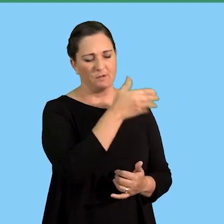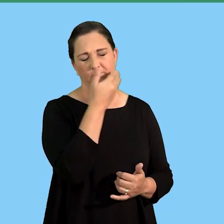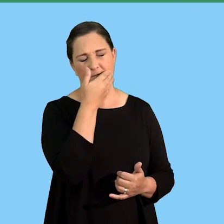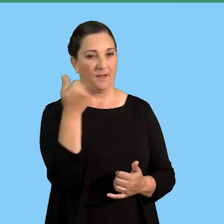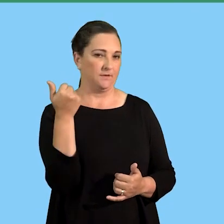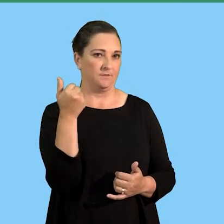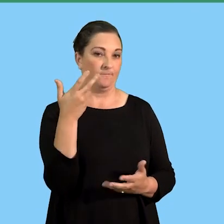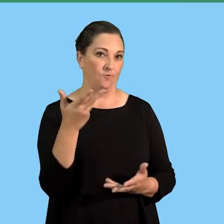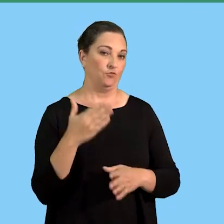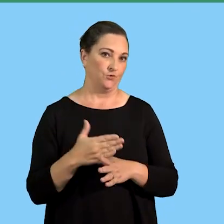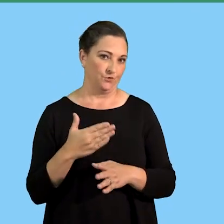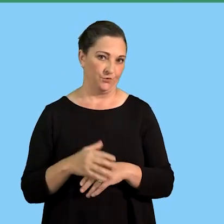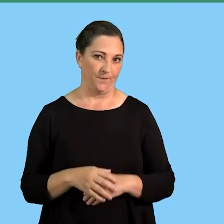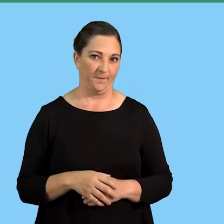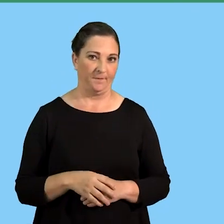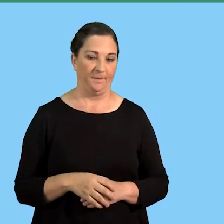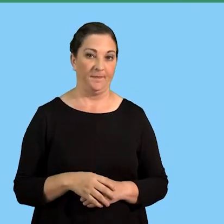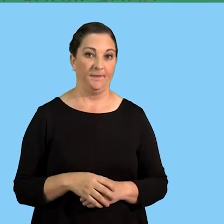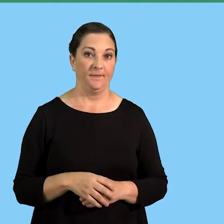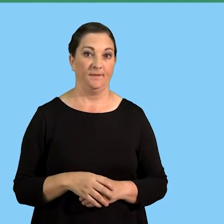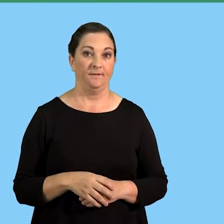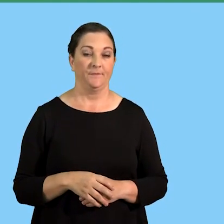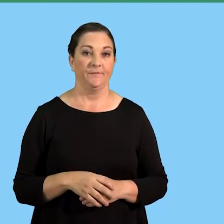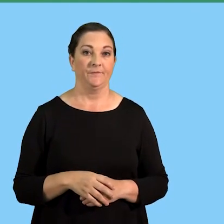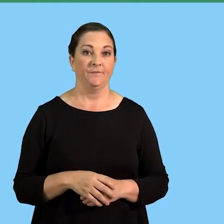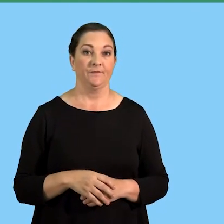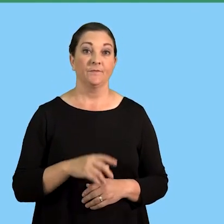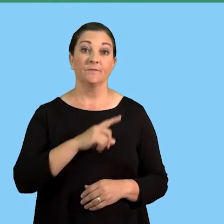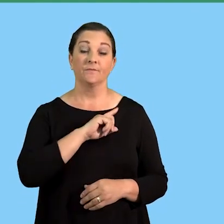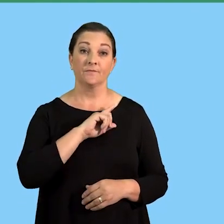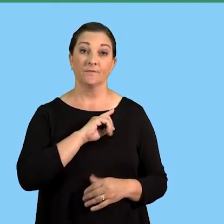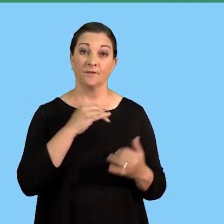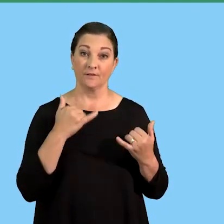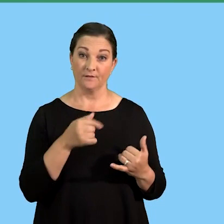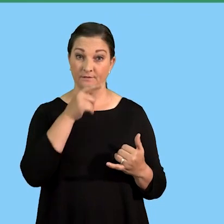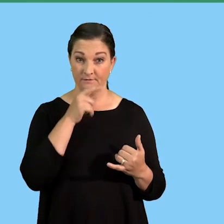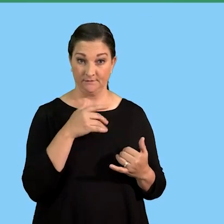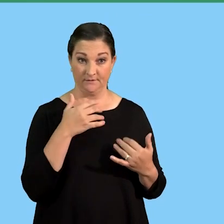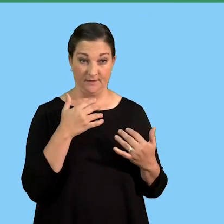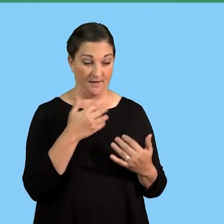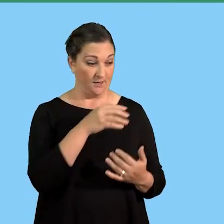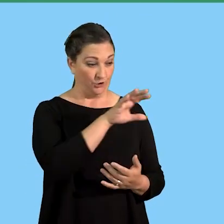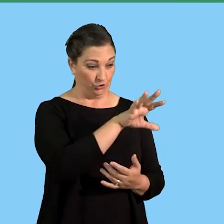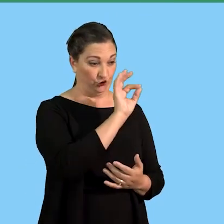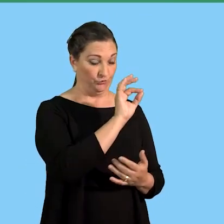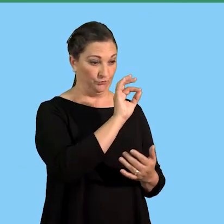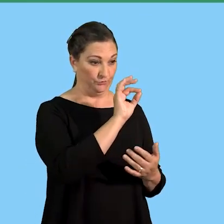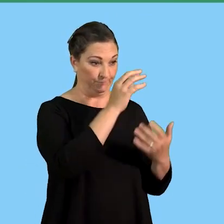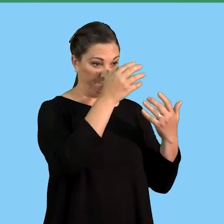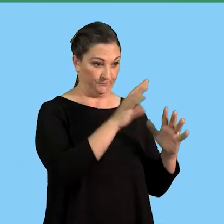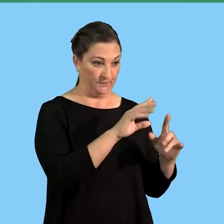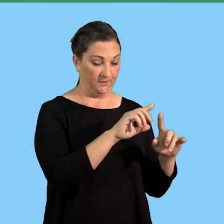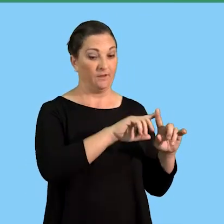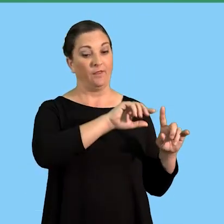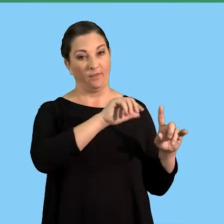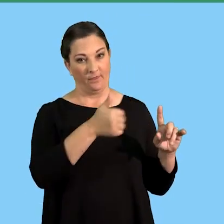the best candidate for the job. Now, that's why it is said that selection is done